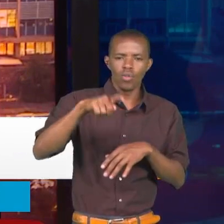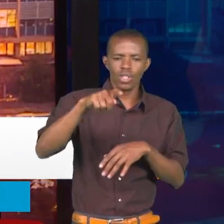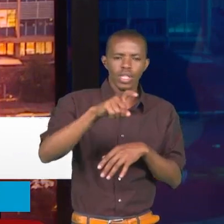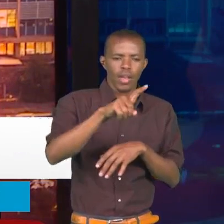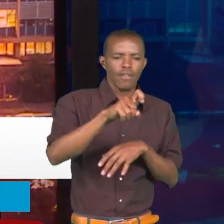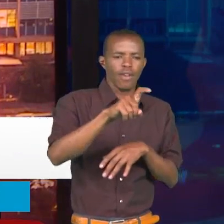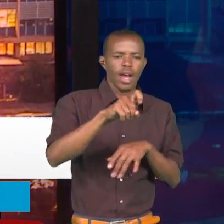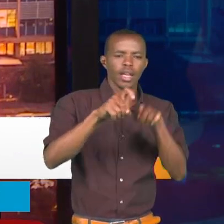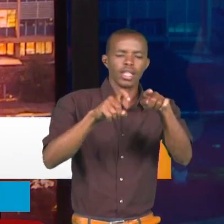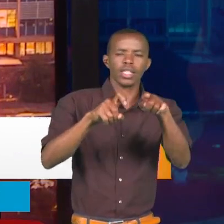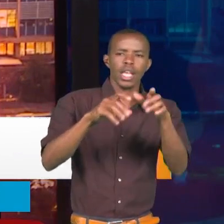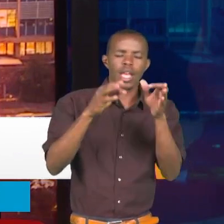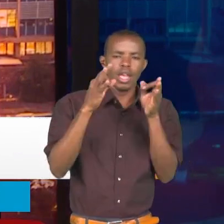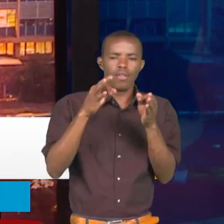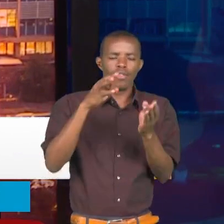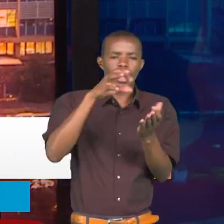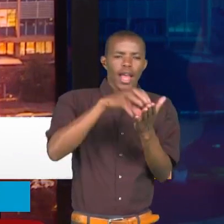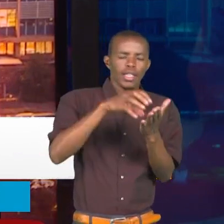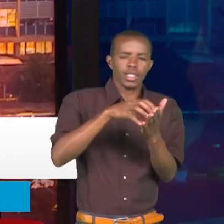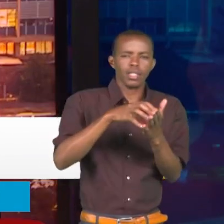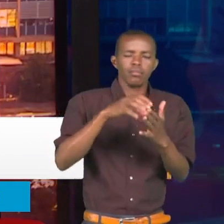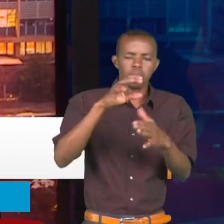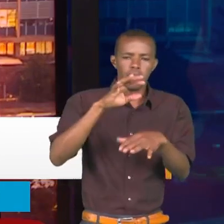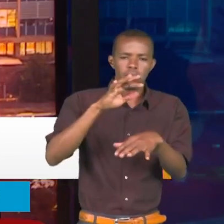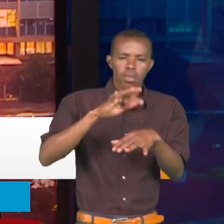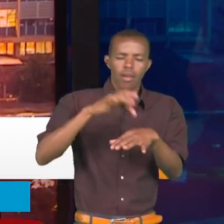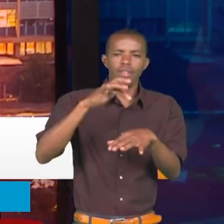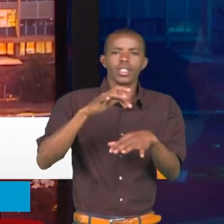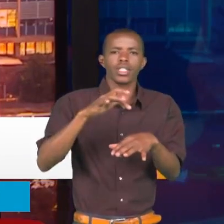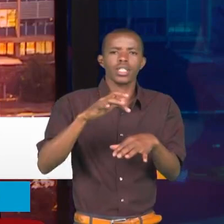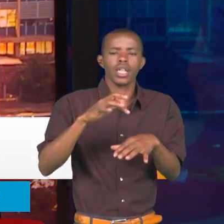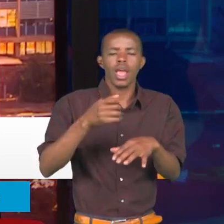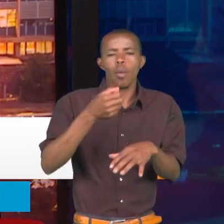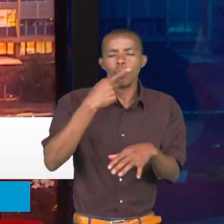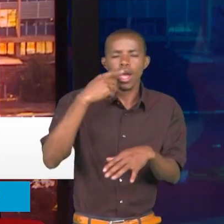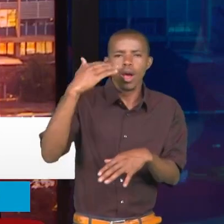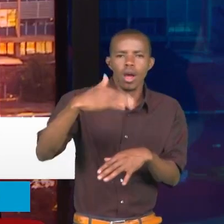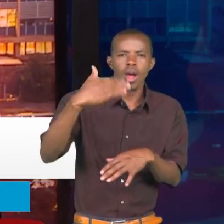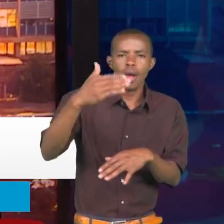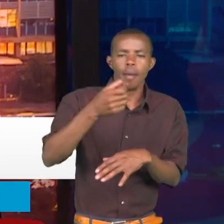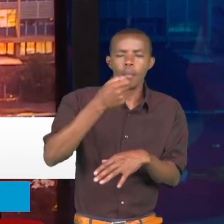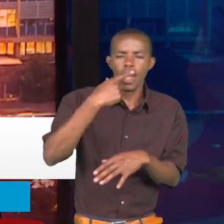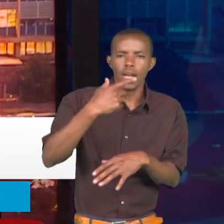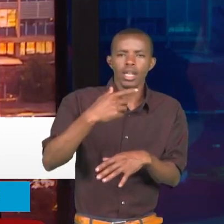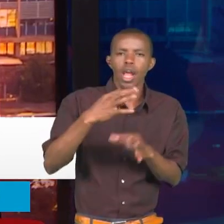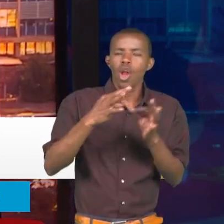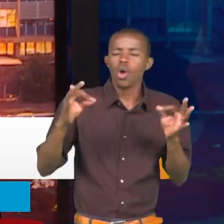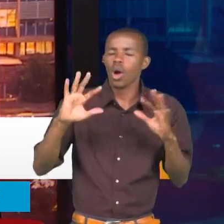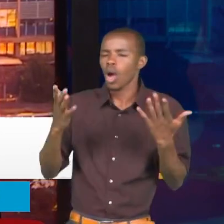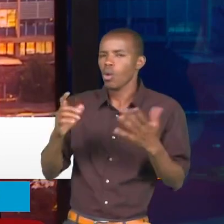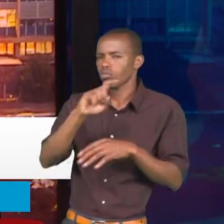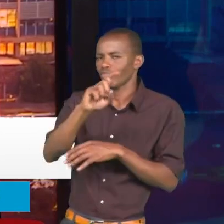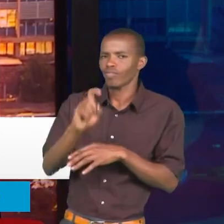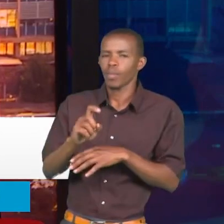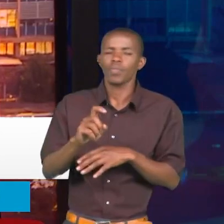virus in case you acquire it in the body. Okay. So you take a pill every day. It's a daily pill. For how long? So you take it as long